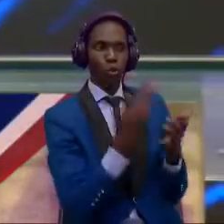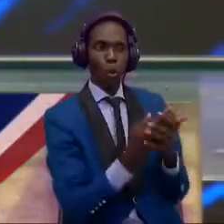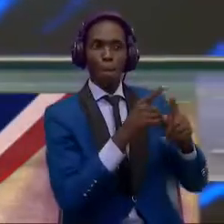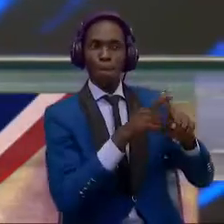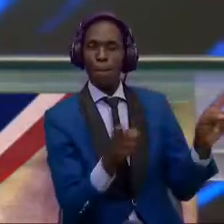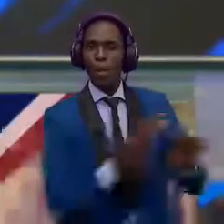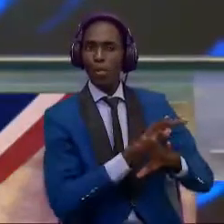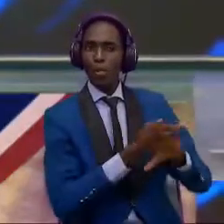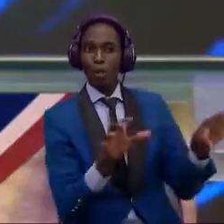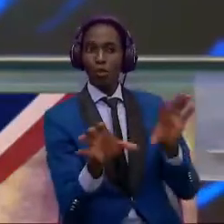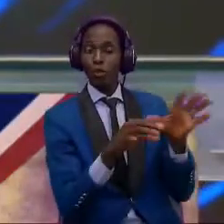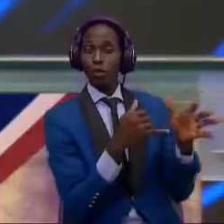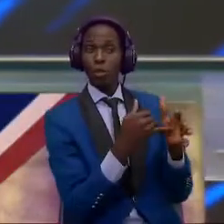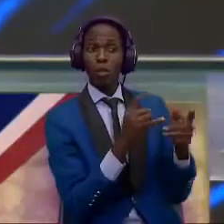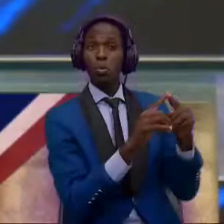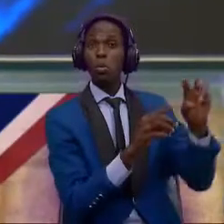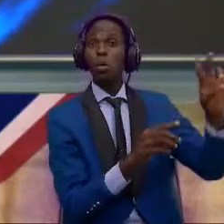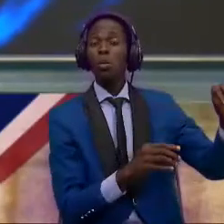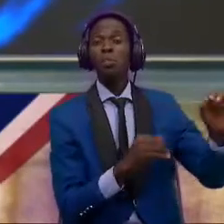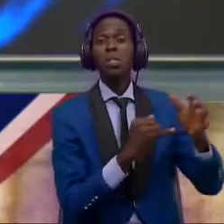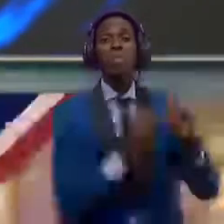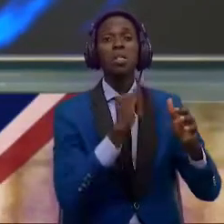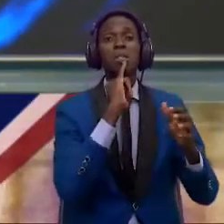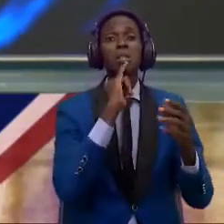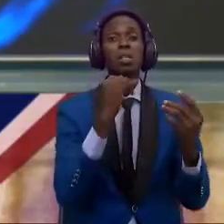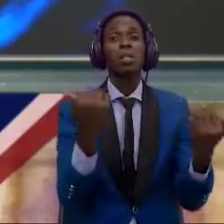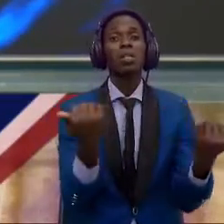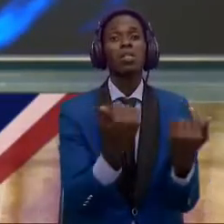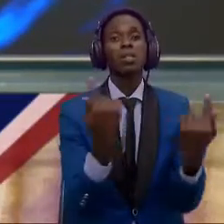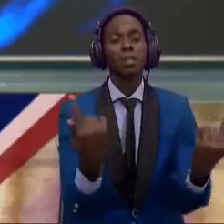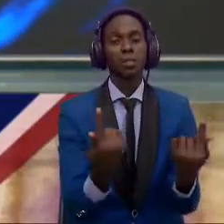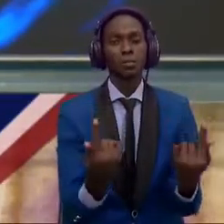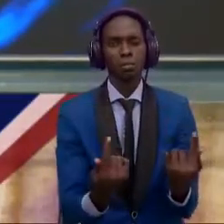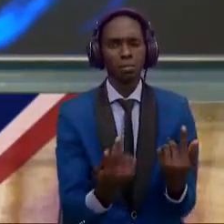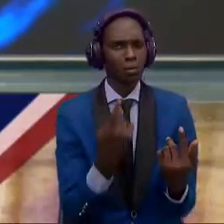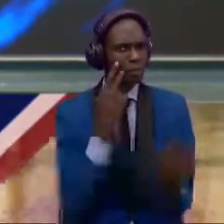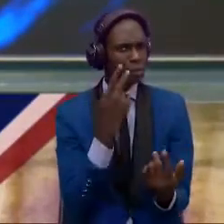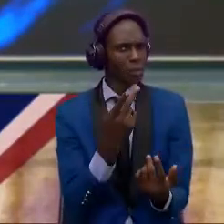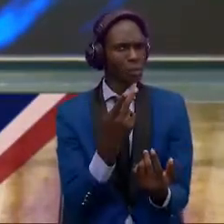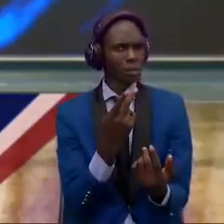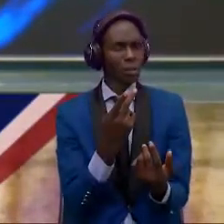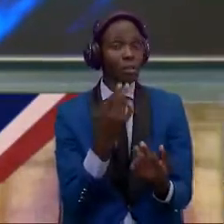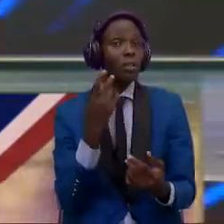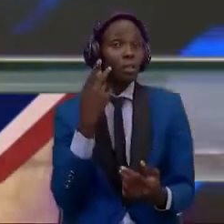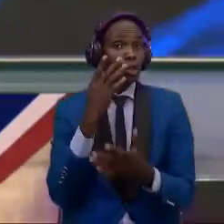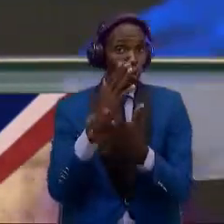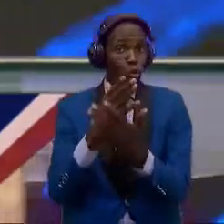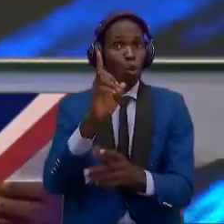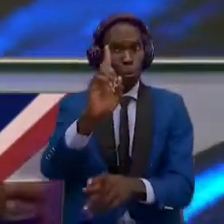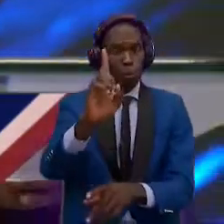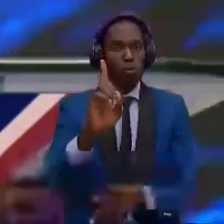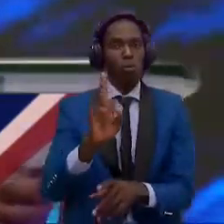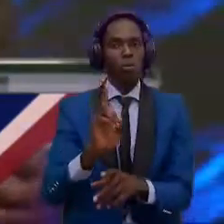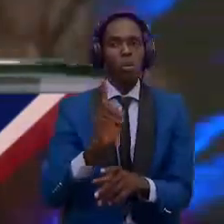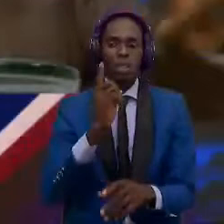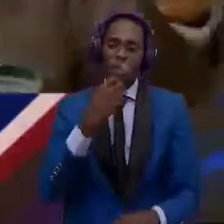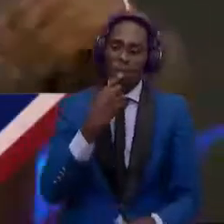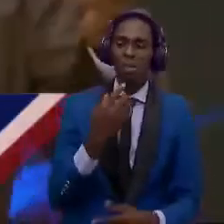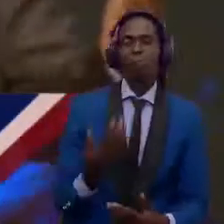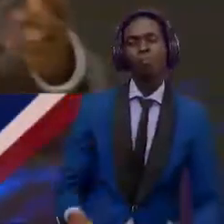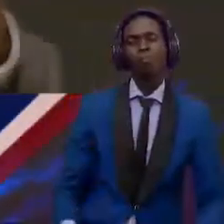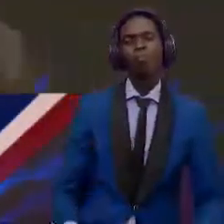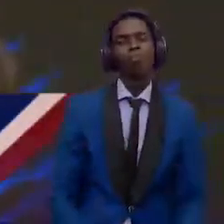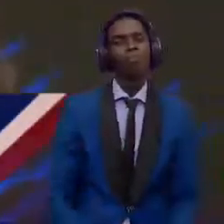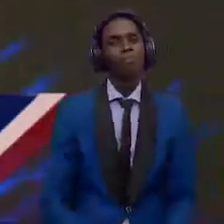not, to him it is sin. Look at that. He's saying there are some people that will say, you know,